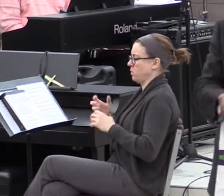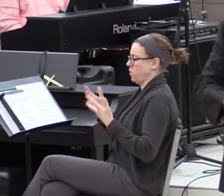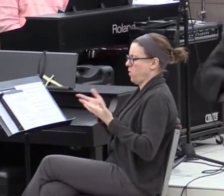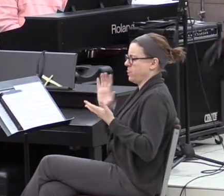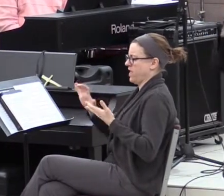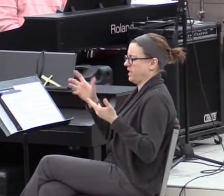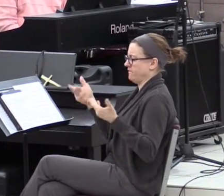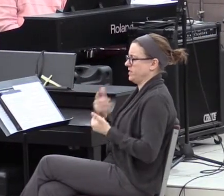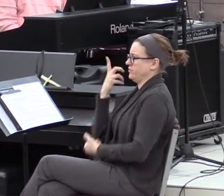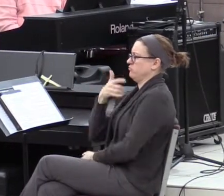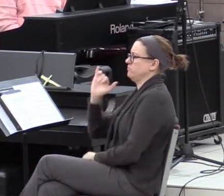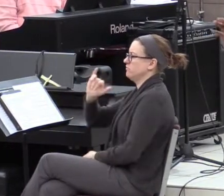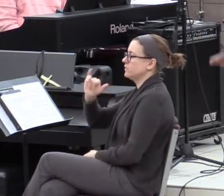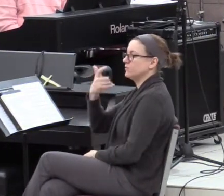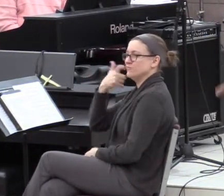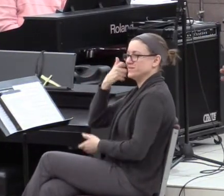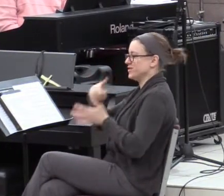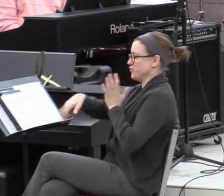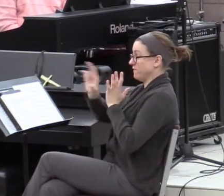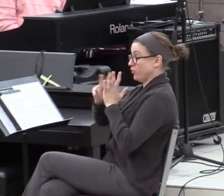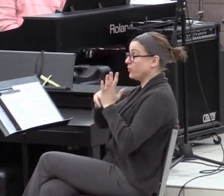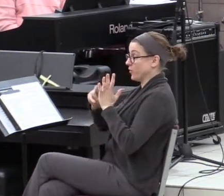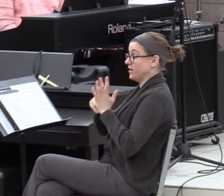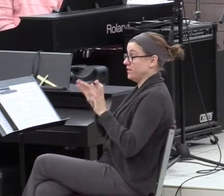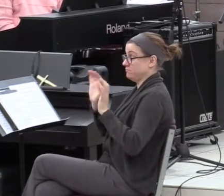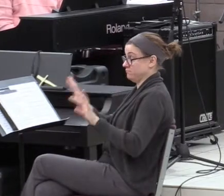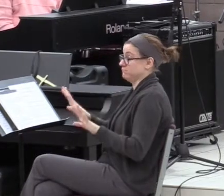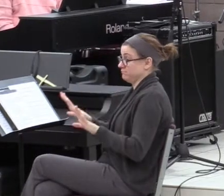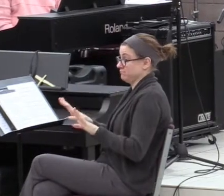we've just kind of reviewed the reading.